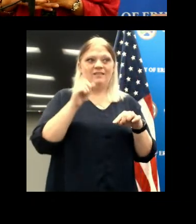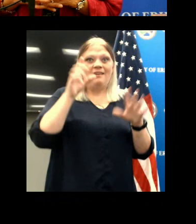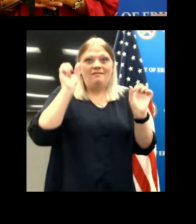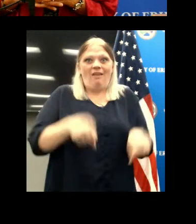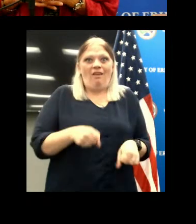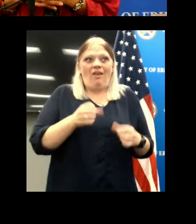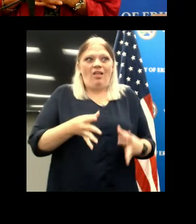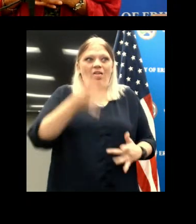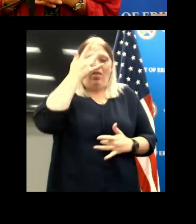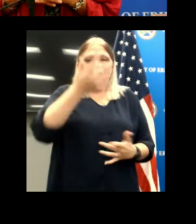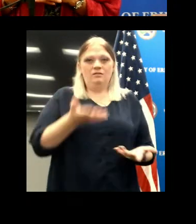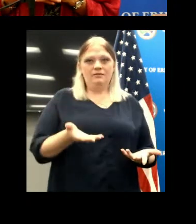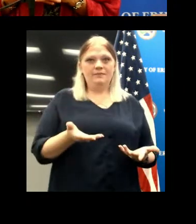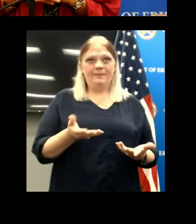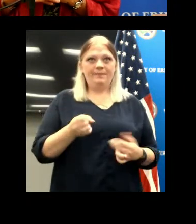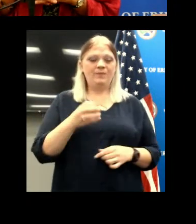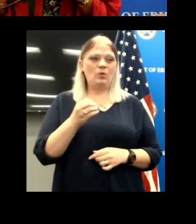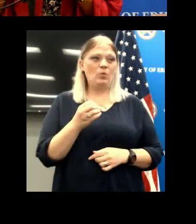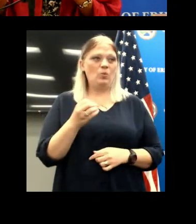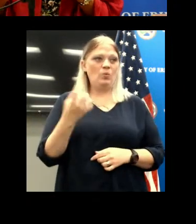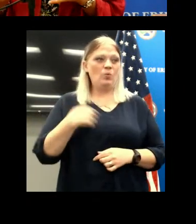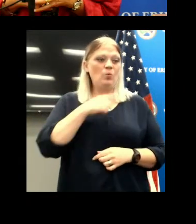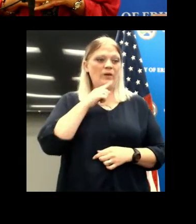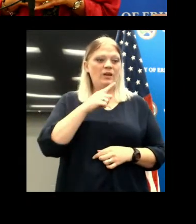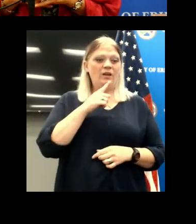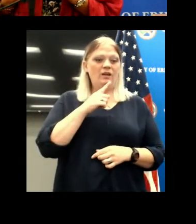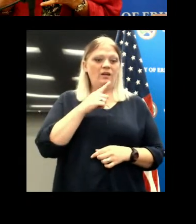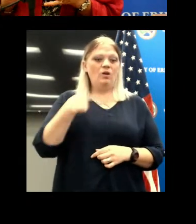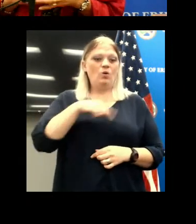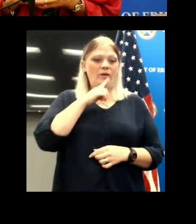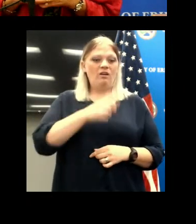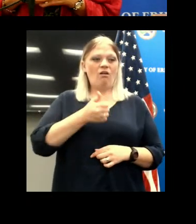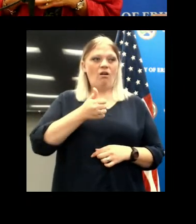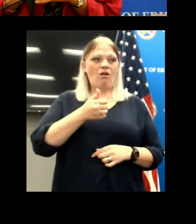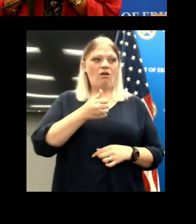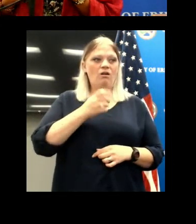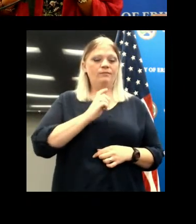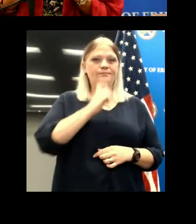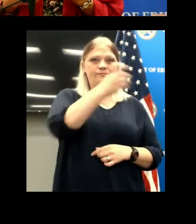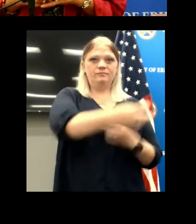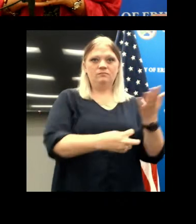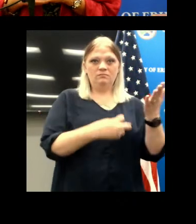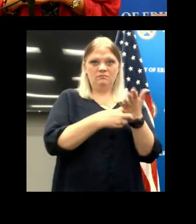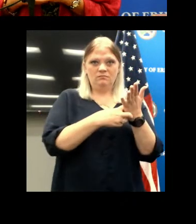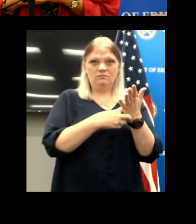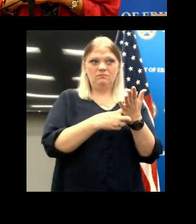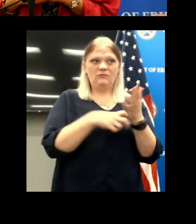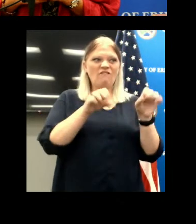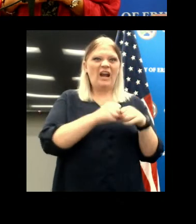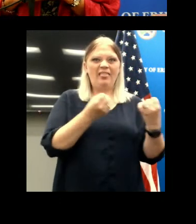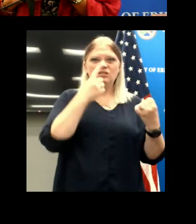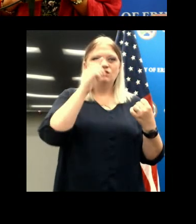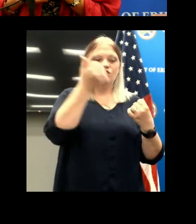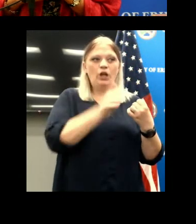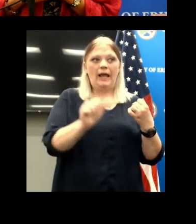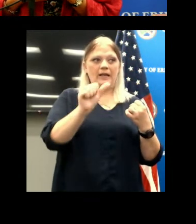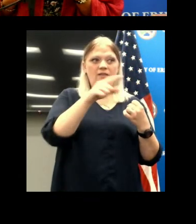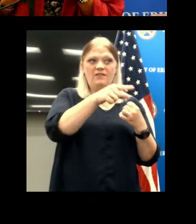infected. So we are issuing violations for any of these facilities that